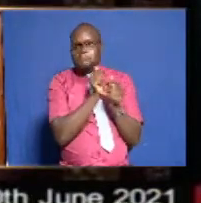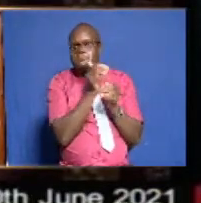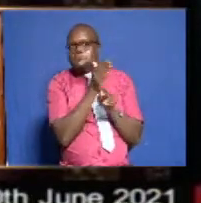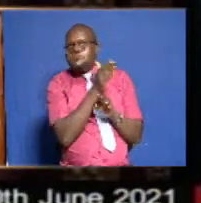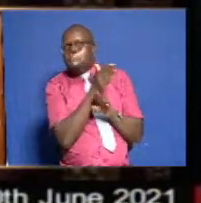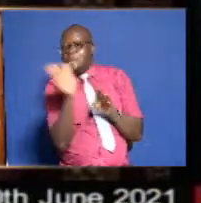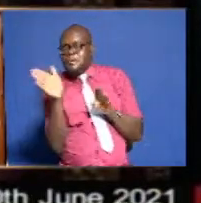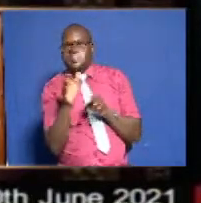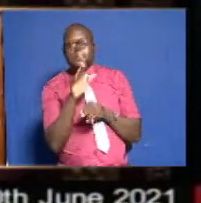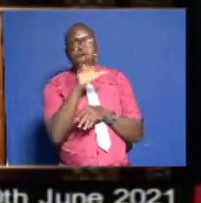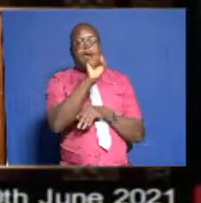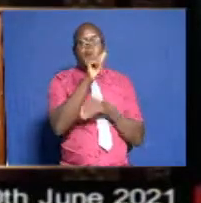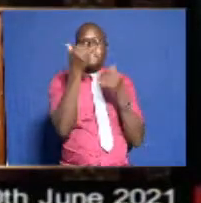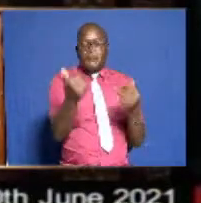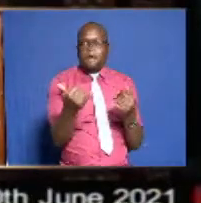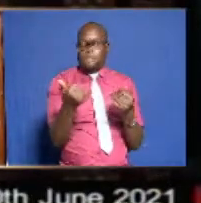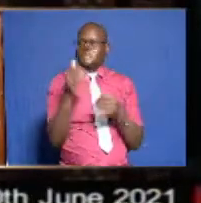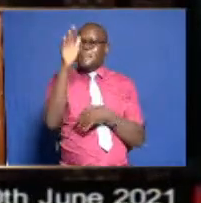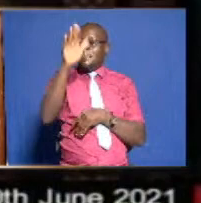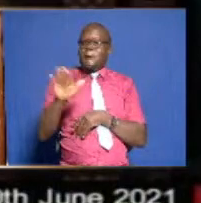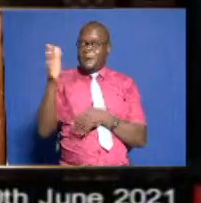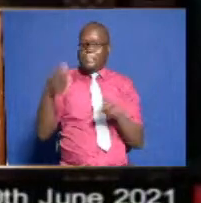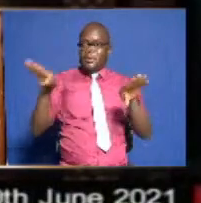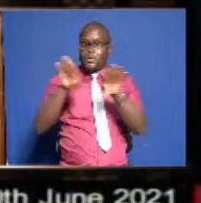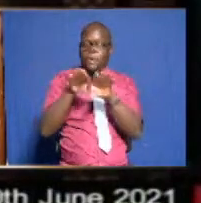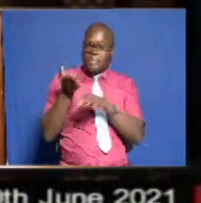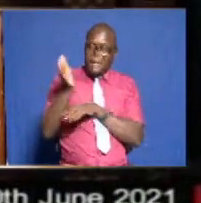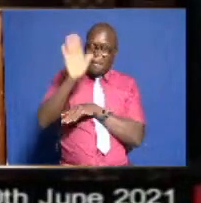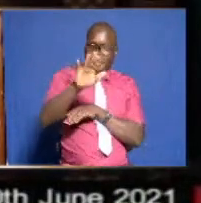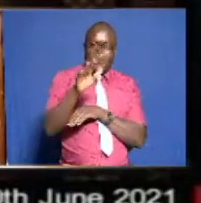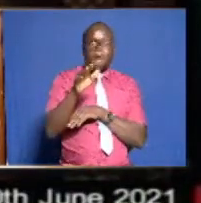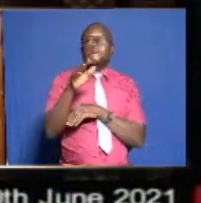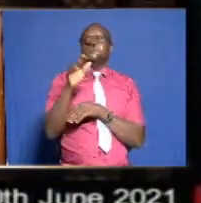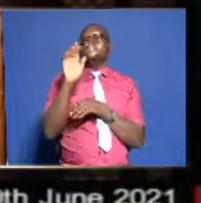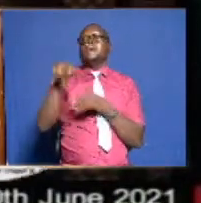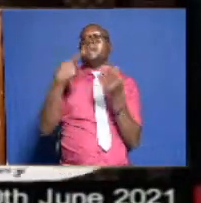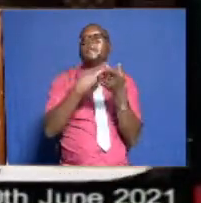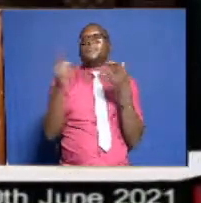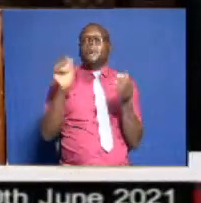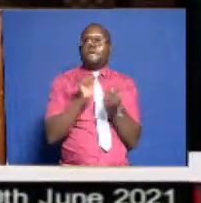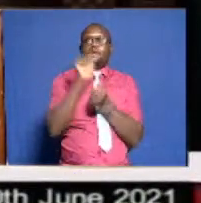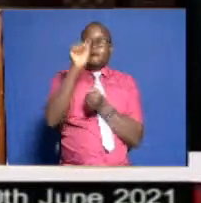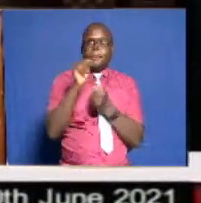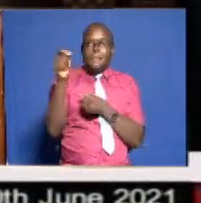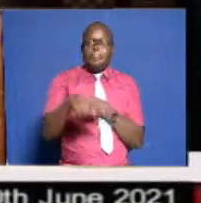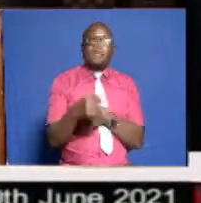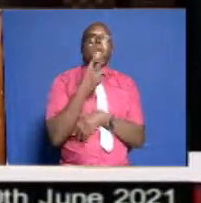the House now stands adjourned until Tuesday, 15th of June,